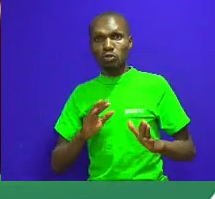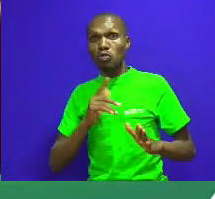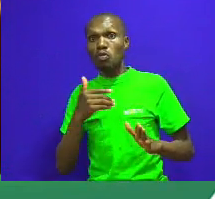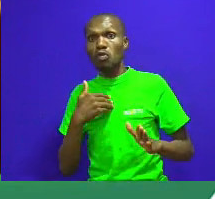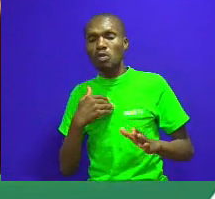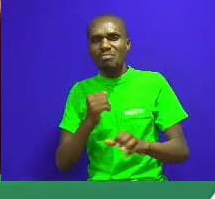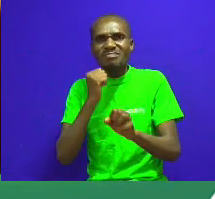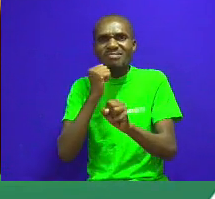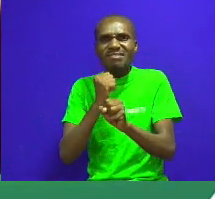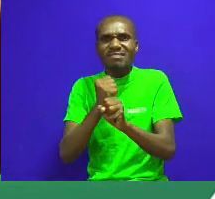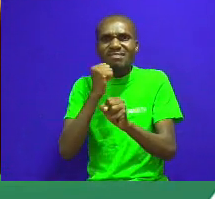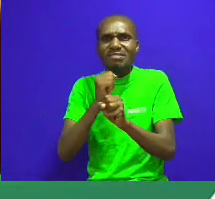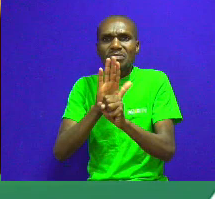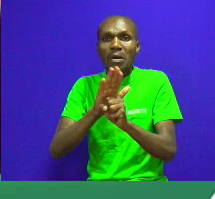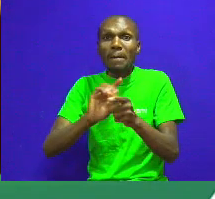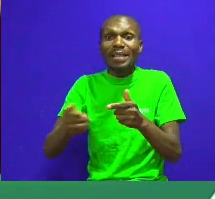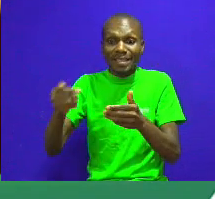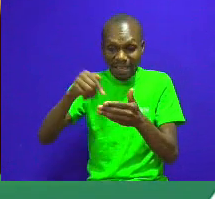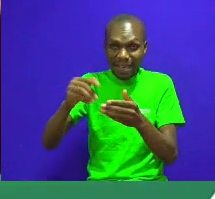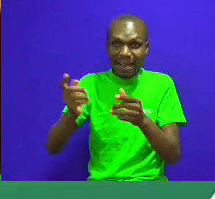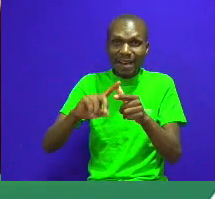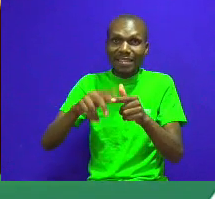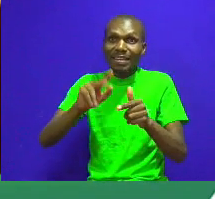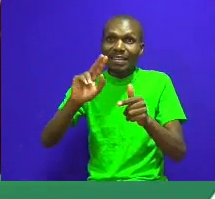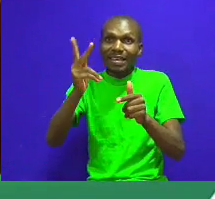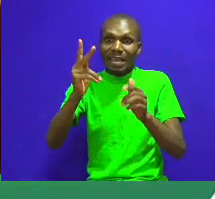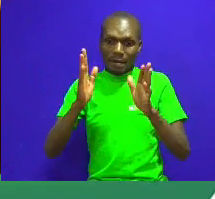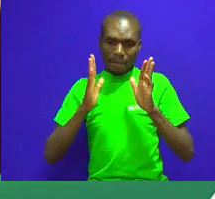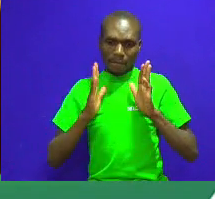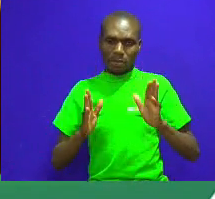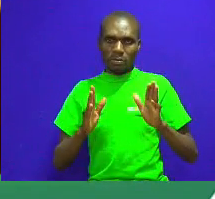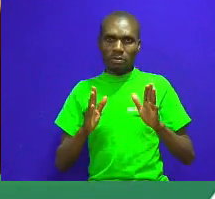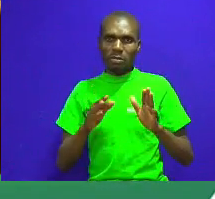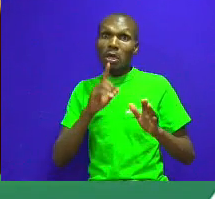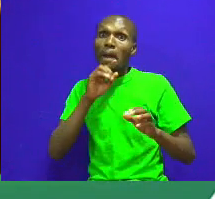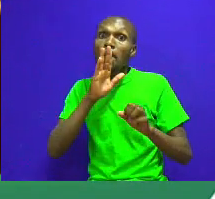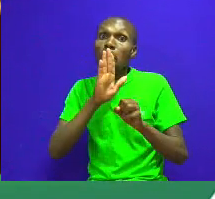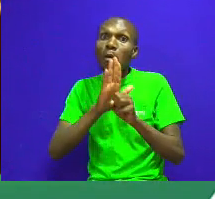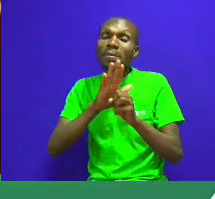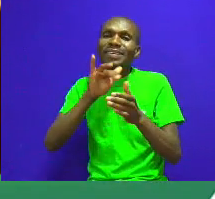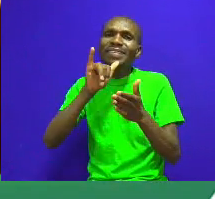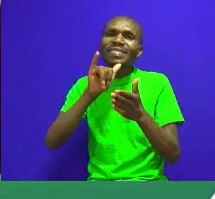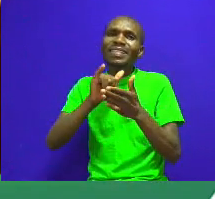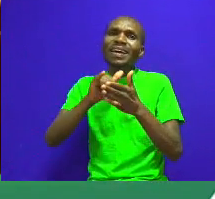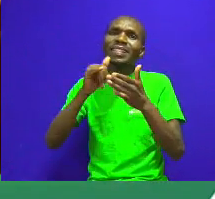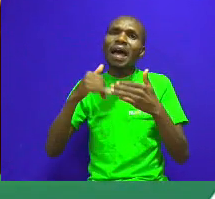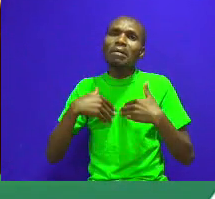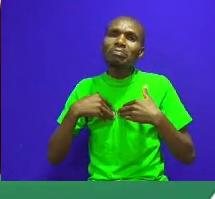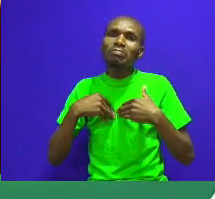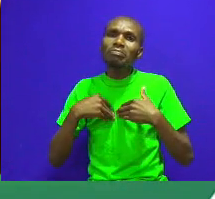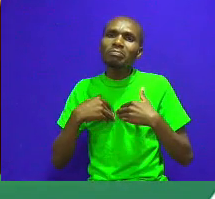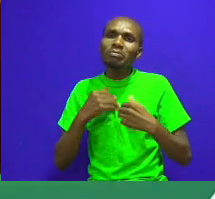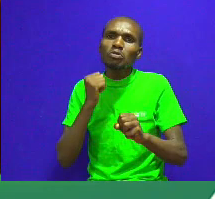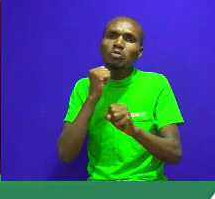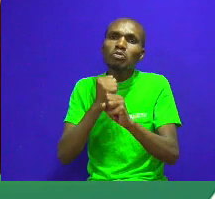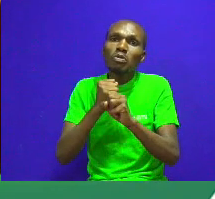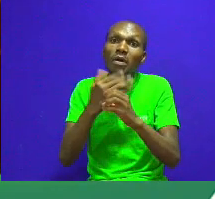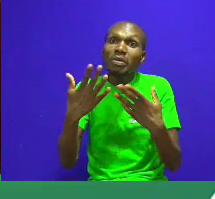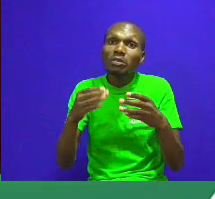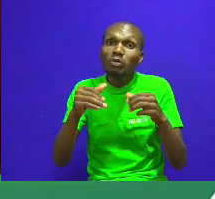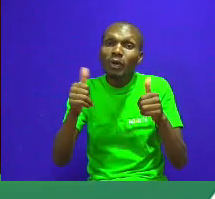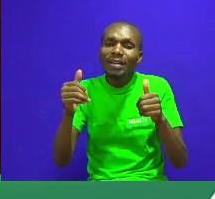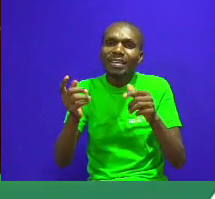do XYZ, but here we are, Kenyans, making sure that we actually lead the retail foray, that